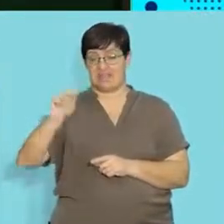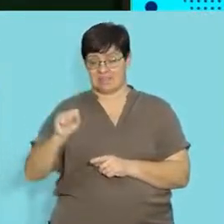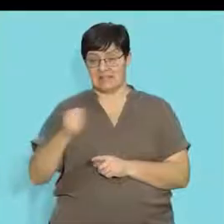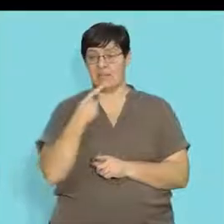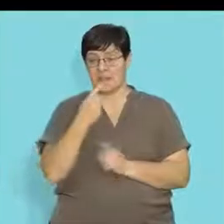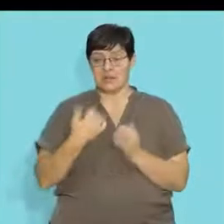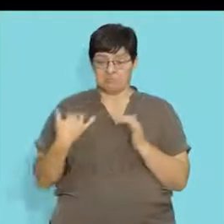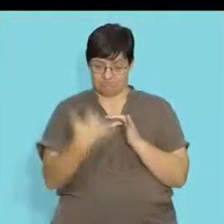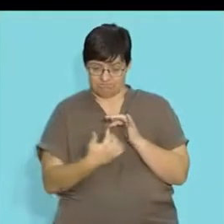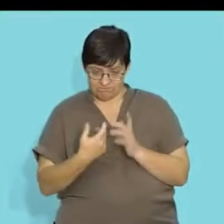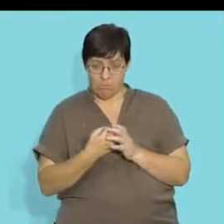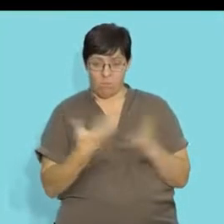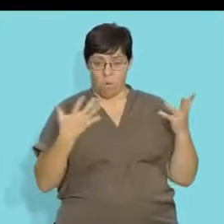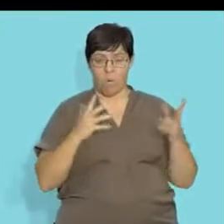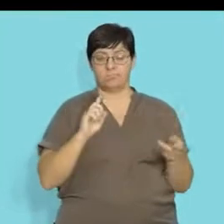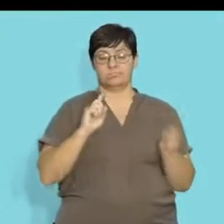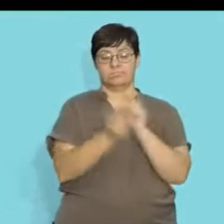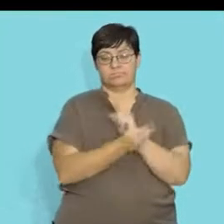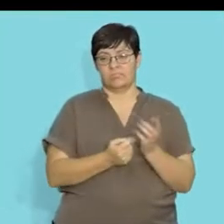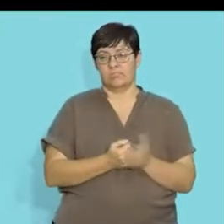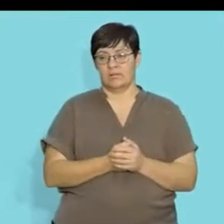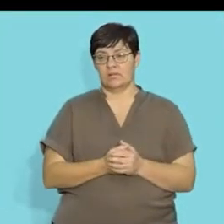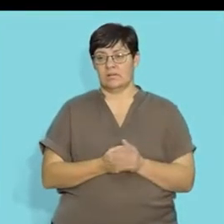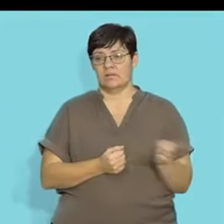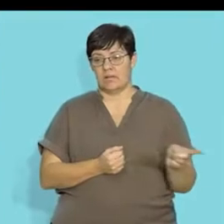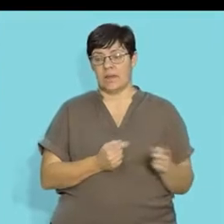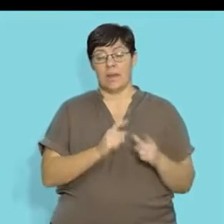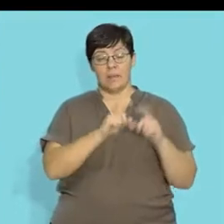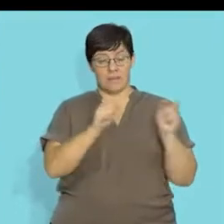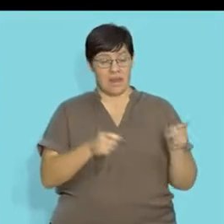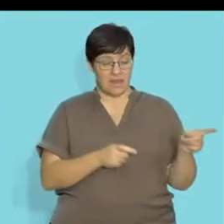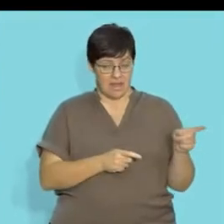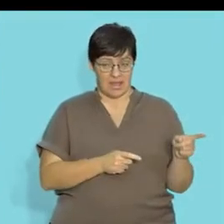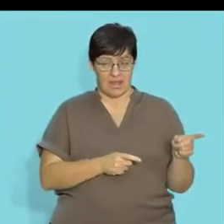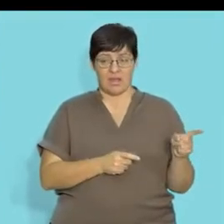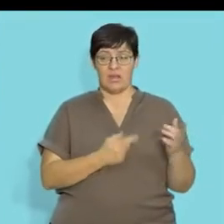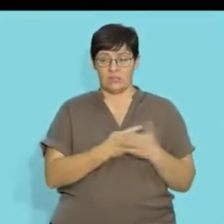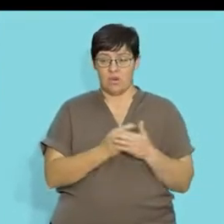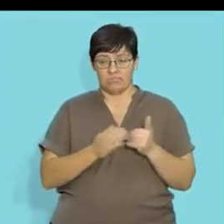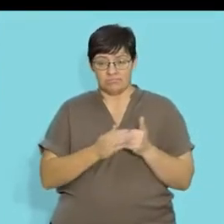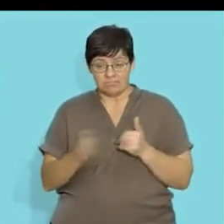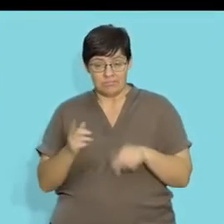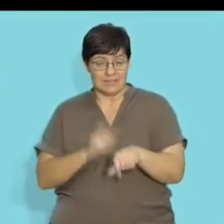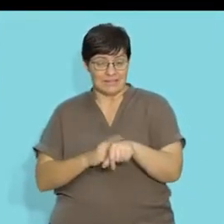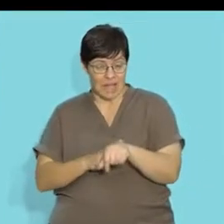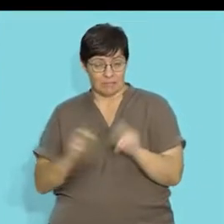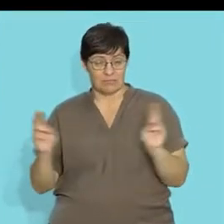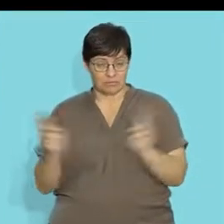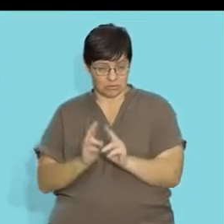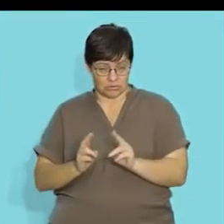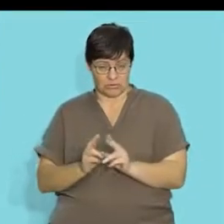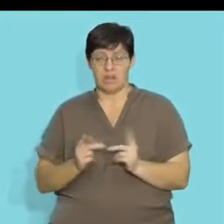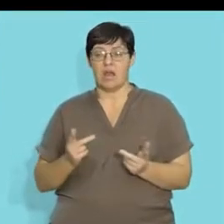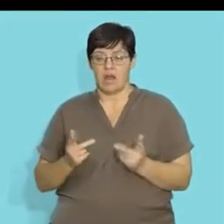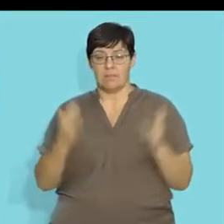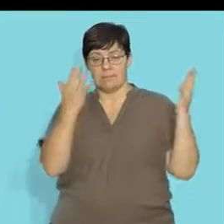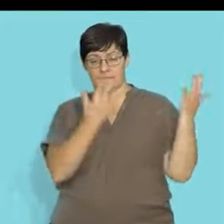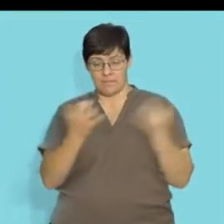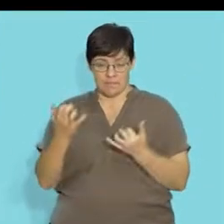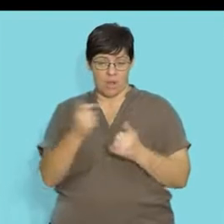the ripening of the fruit. And so this is a freshly harvested banana, and you'll see that over a short period of time,